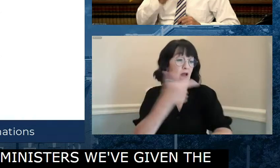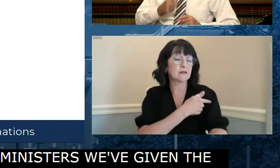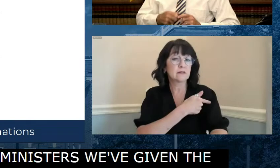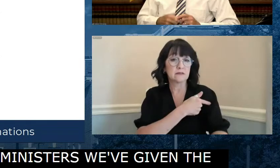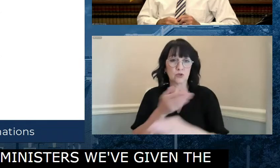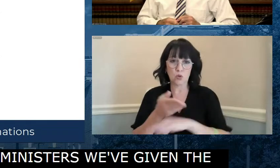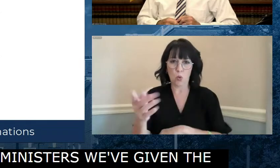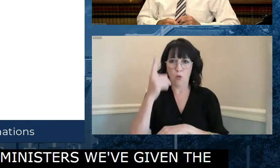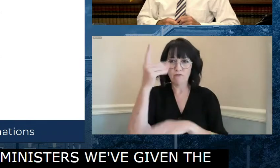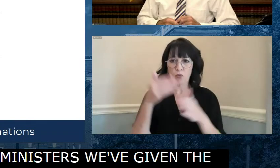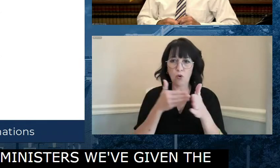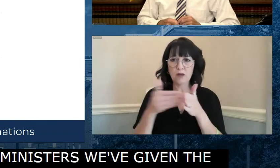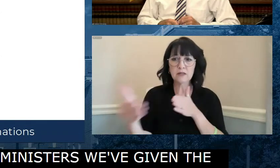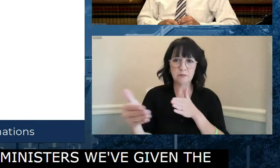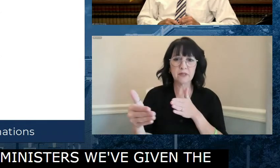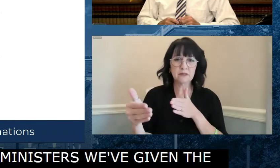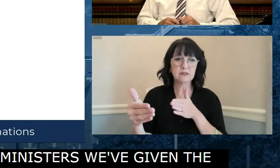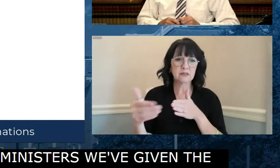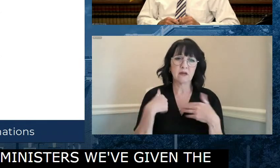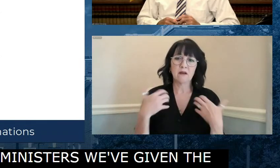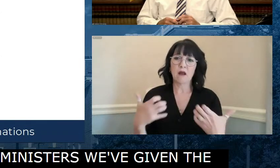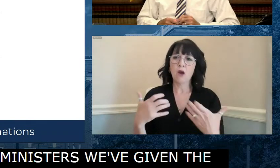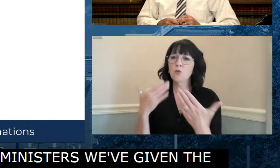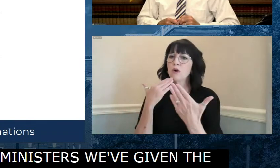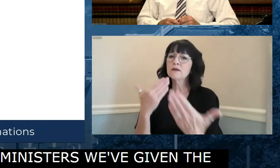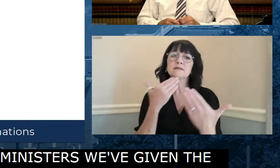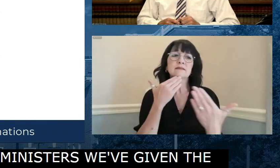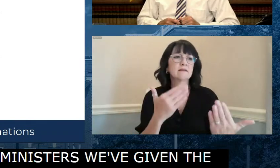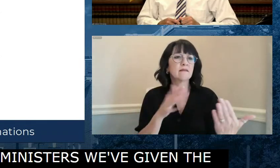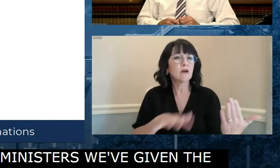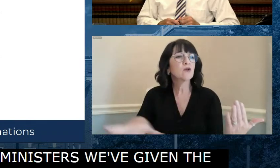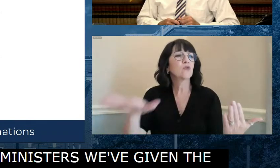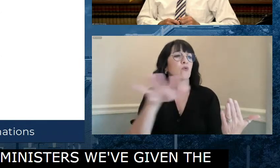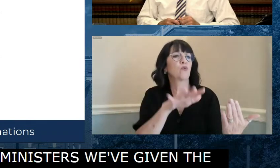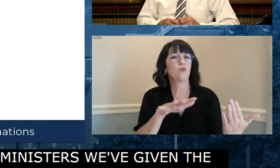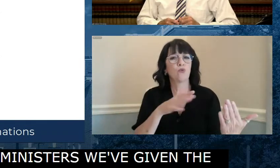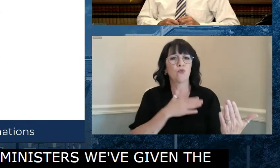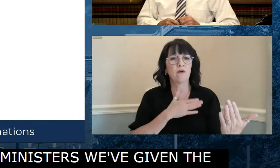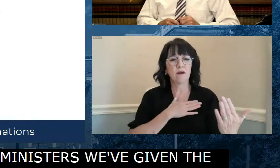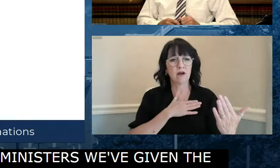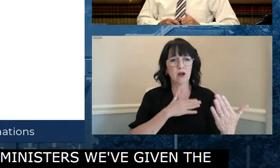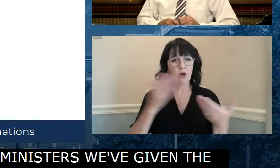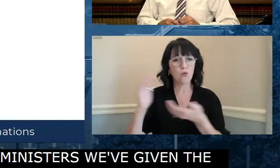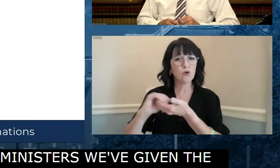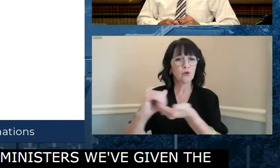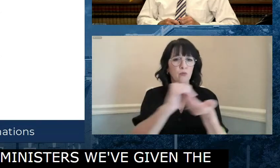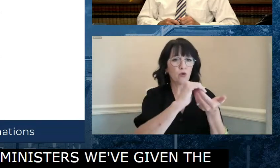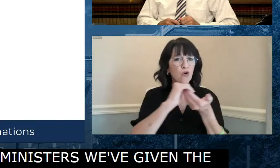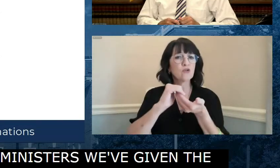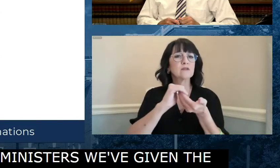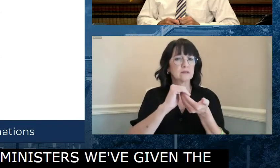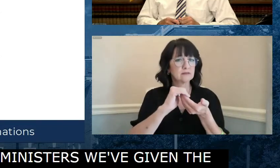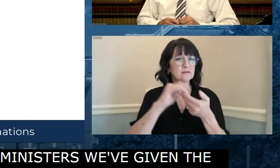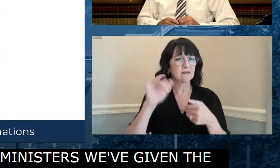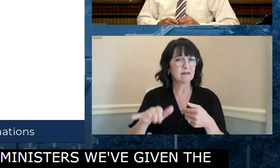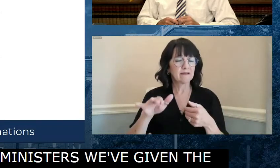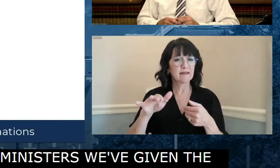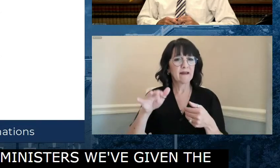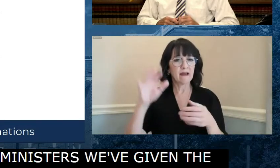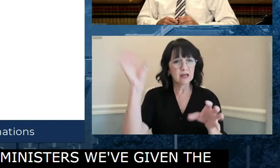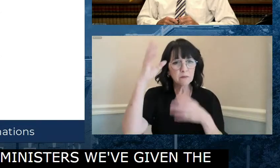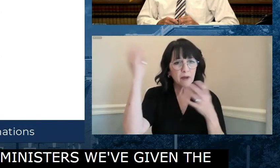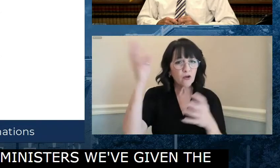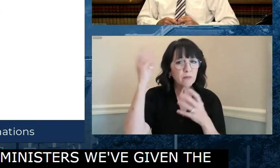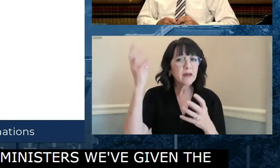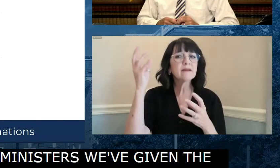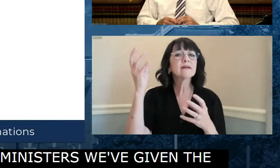1,060,601. And I want to thank all of our partners who've helped us there. The county paramedics, Dover Downs with the clinics we had there